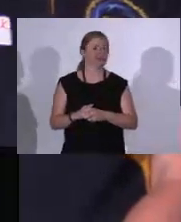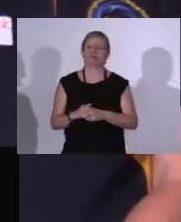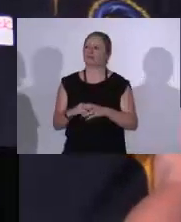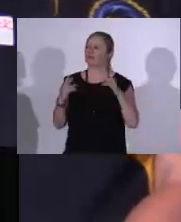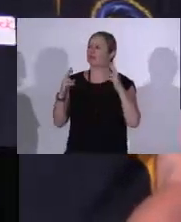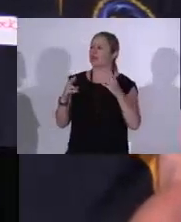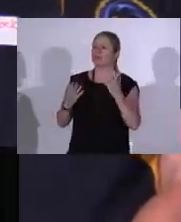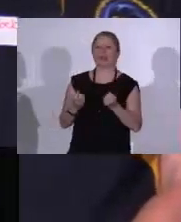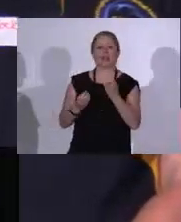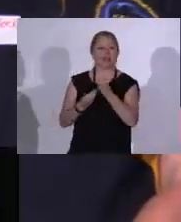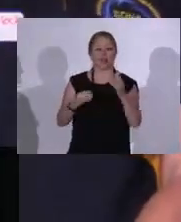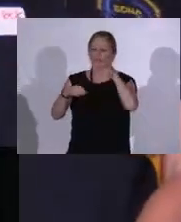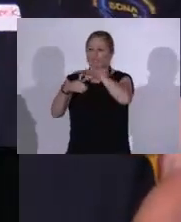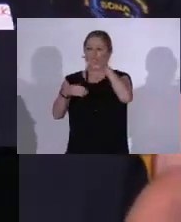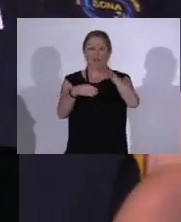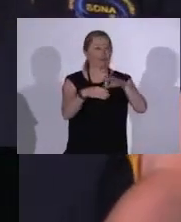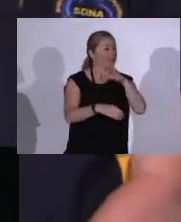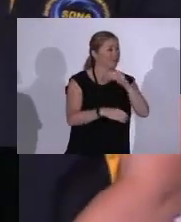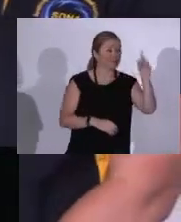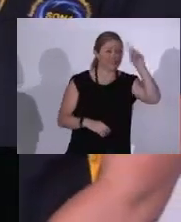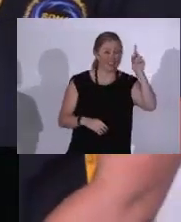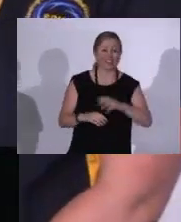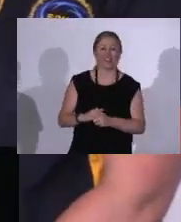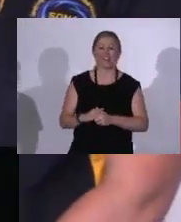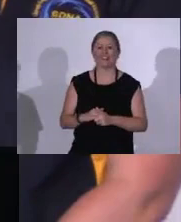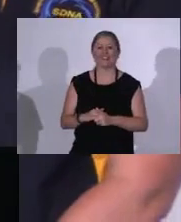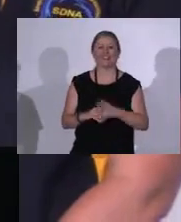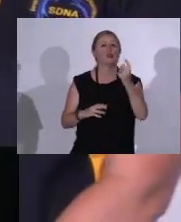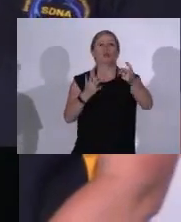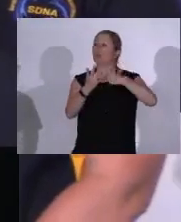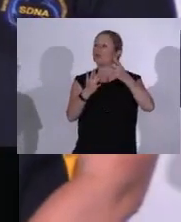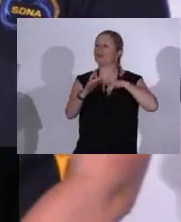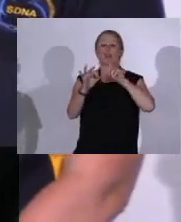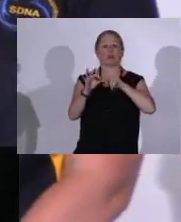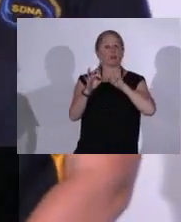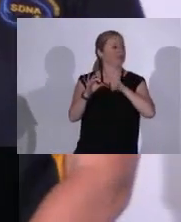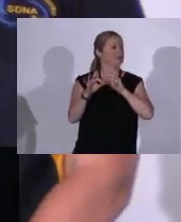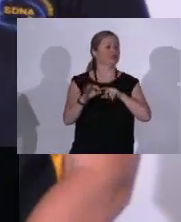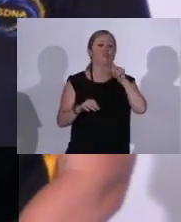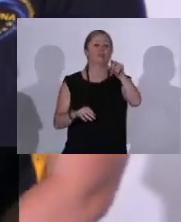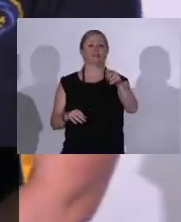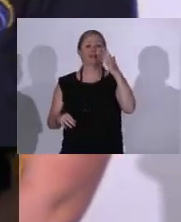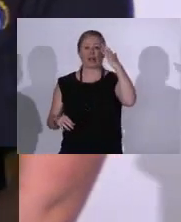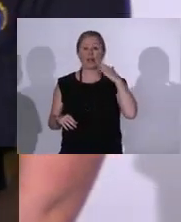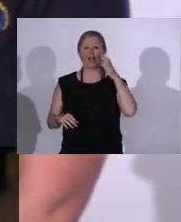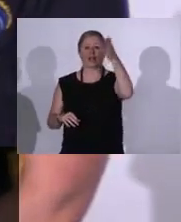Hopefully there's some nominations that come out of today. Is there another question? I'll run over.